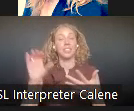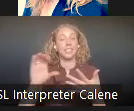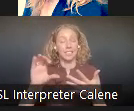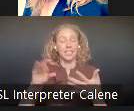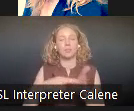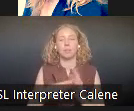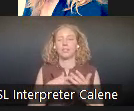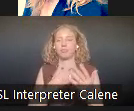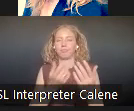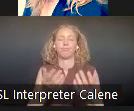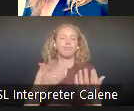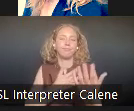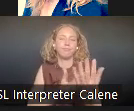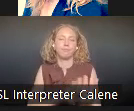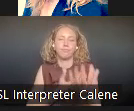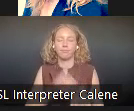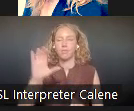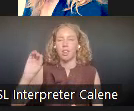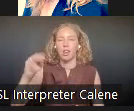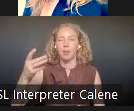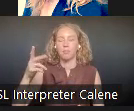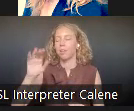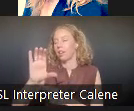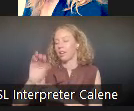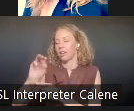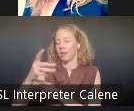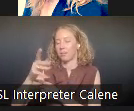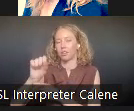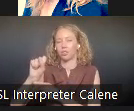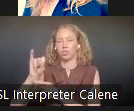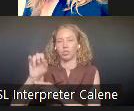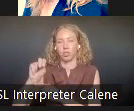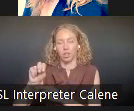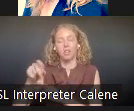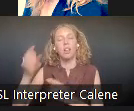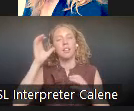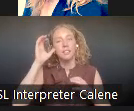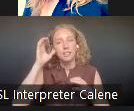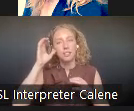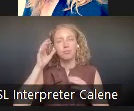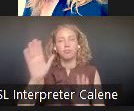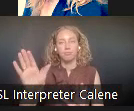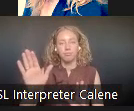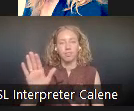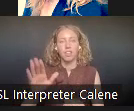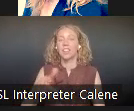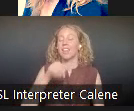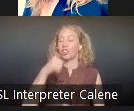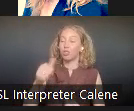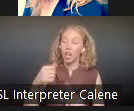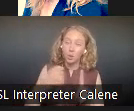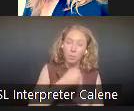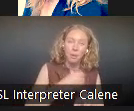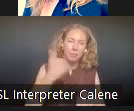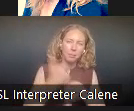compassion. Again, be a listening ear. They're not trying to beat you up. They're not trying to blame